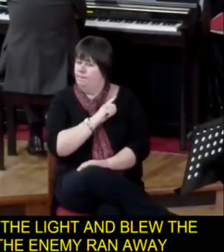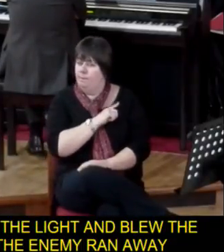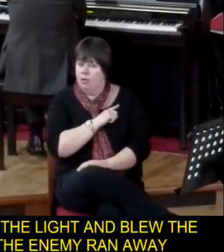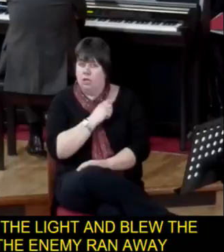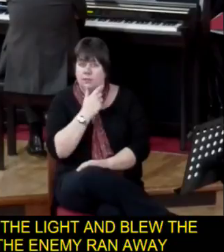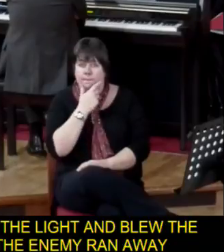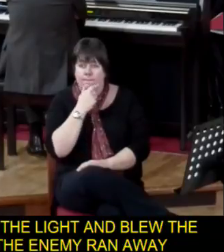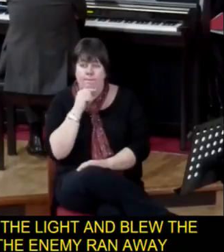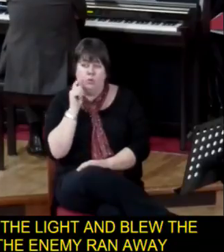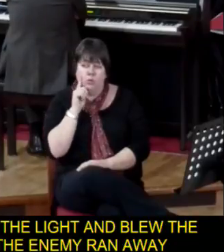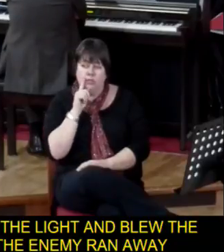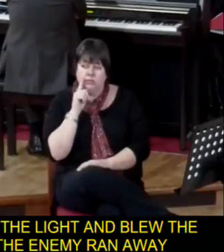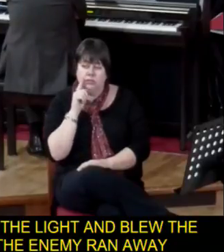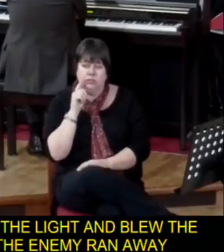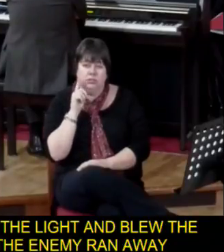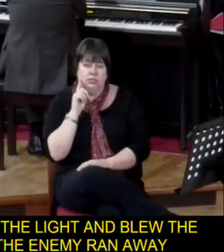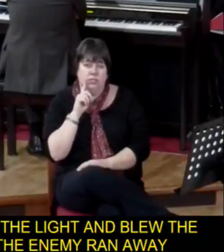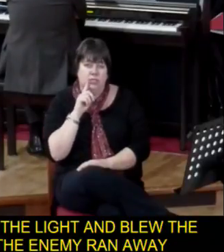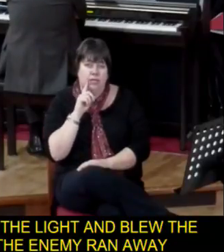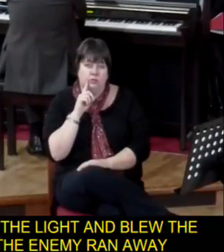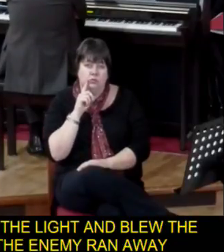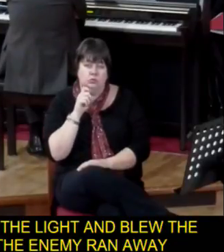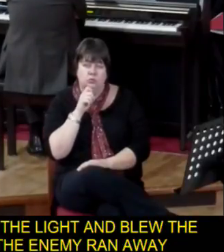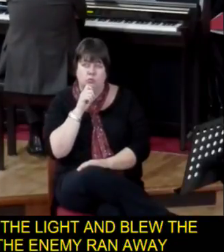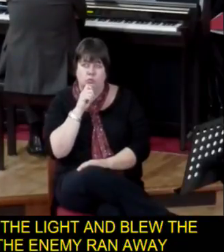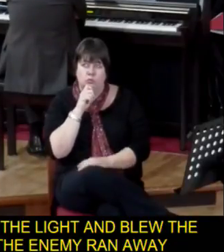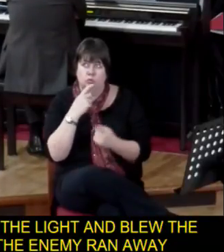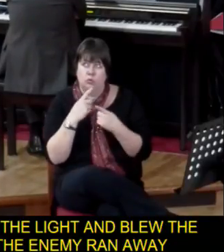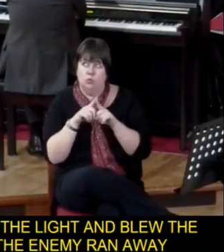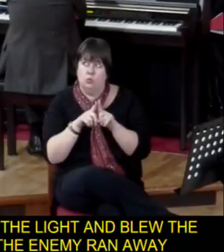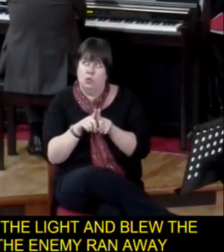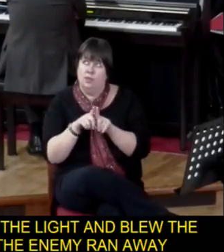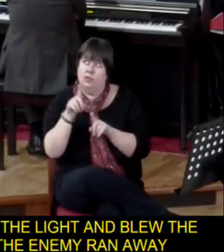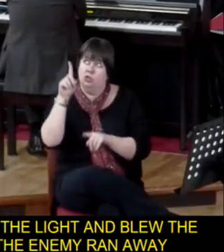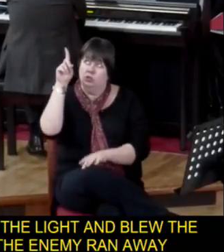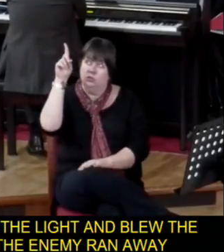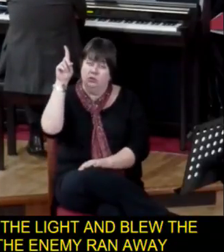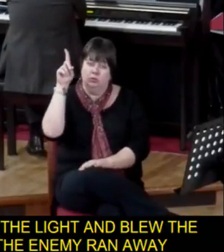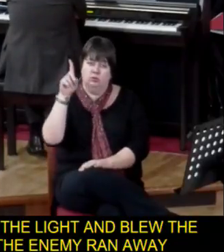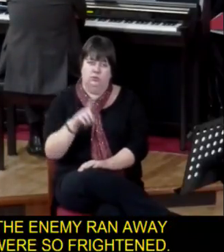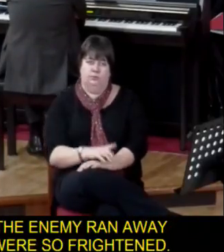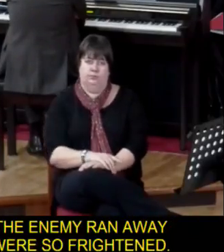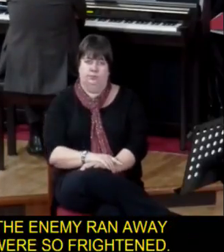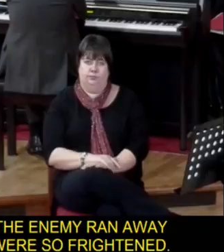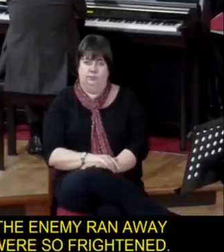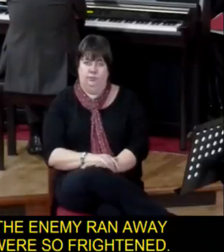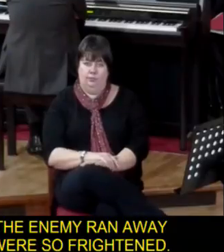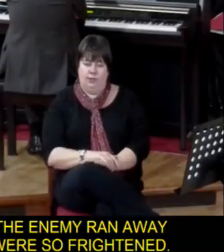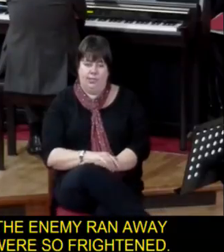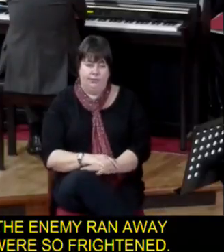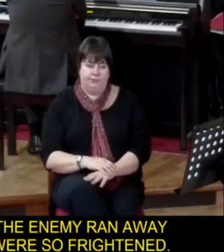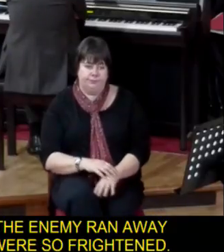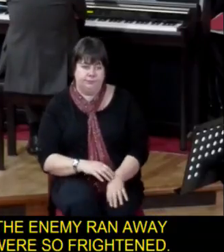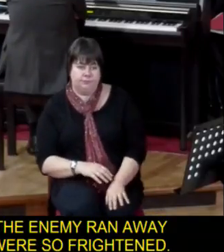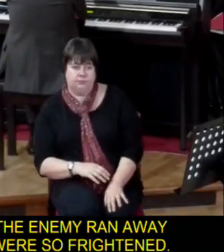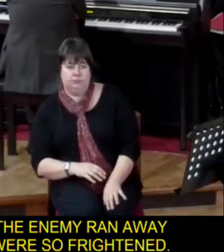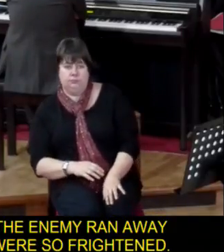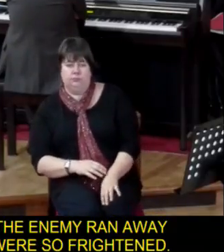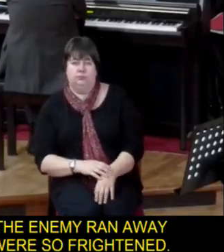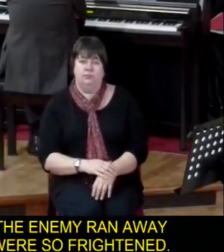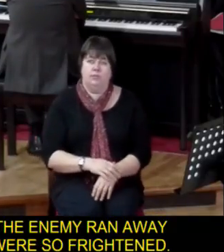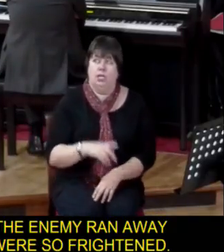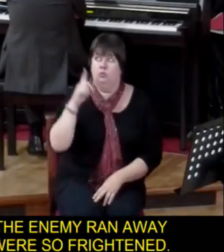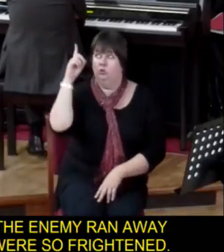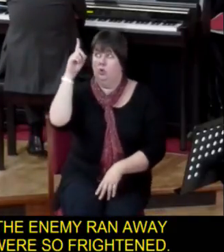he depended upon God. And God it was who gave them the